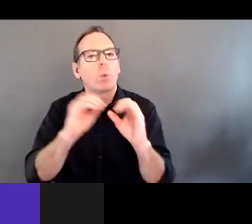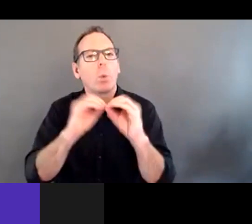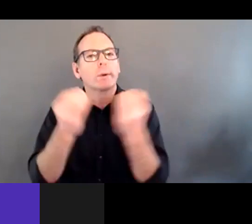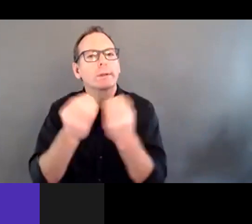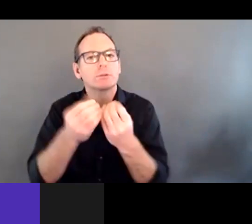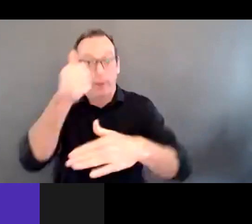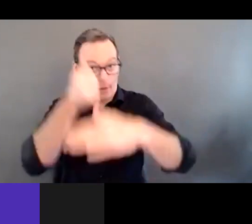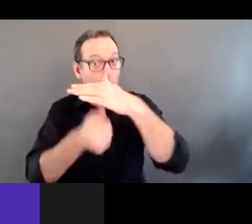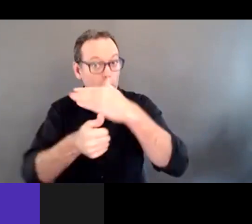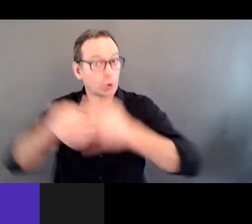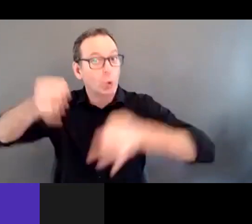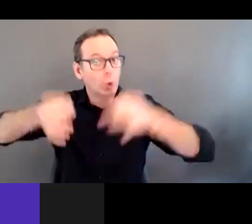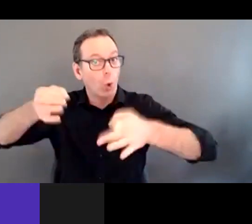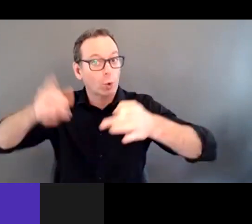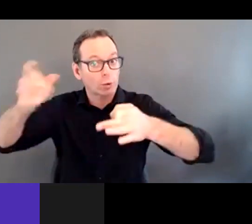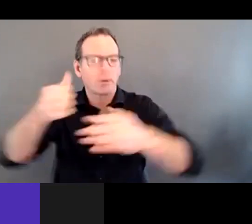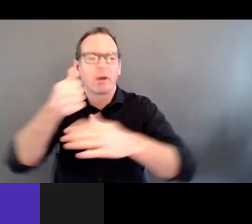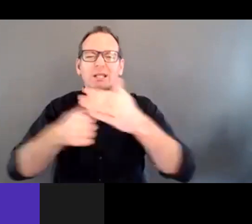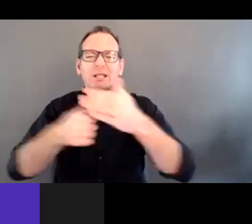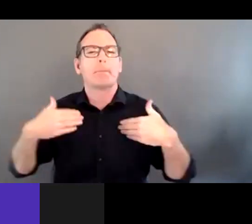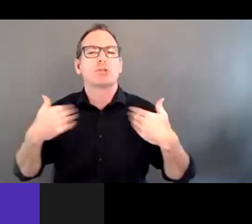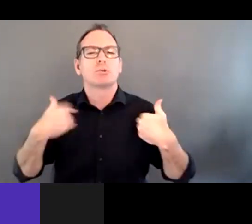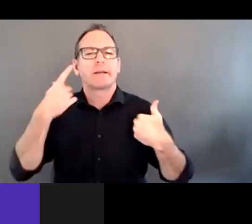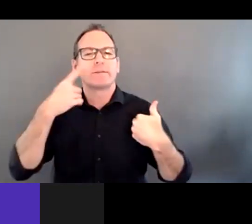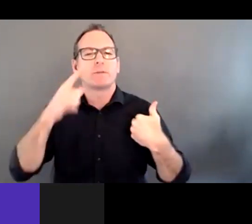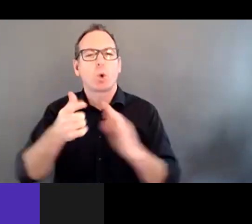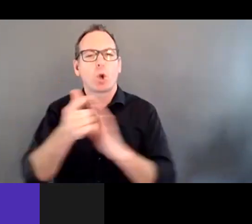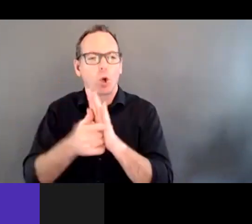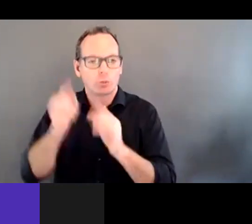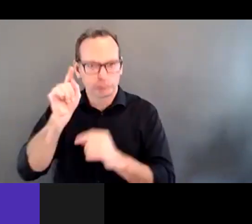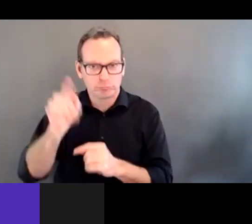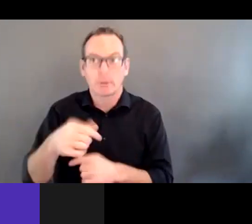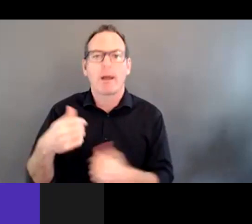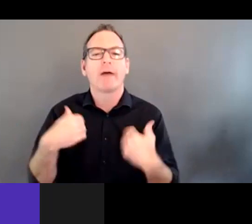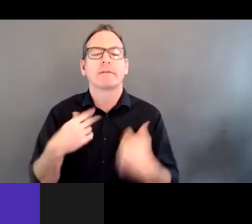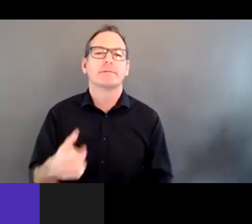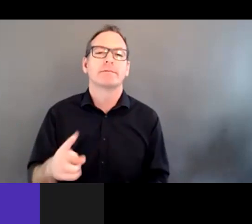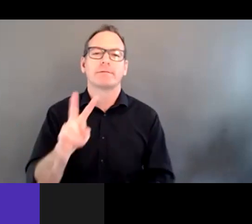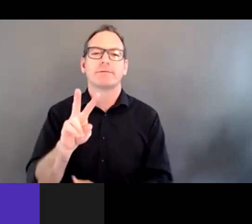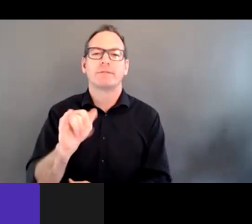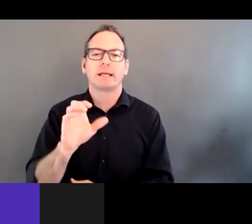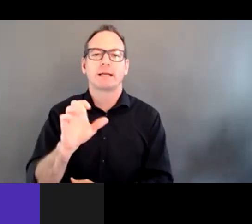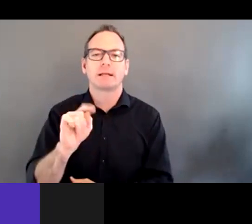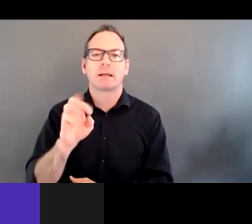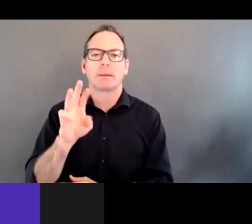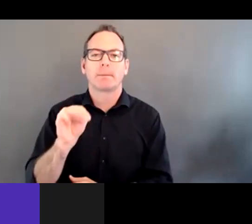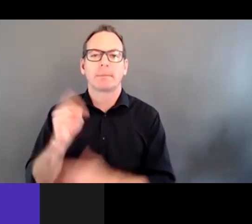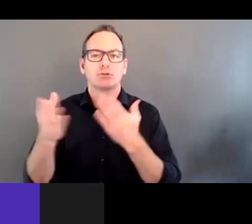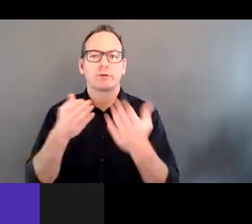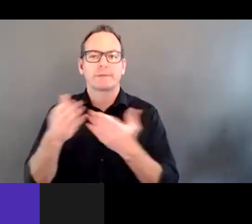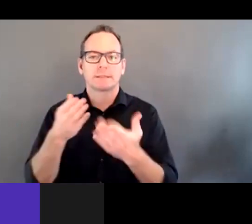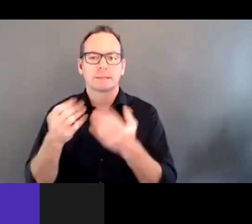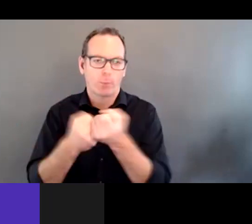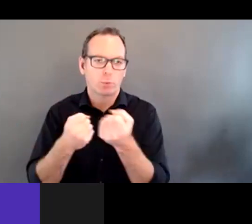the courthouse whose job it is to both assist victims and witnesses in the preparation and presentation